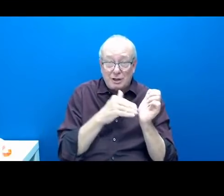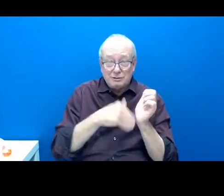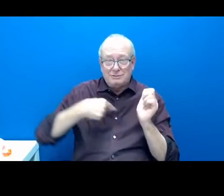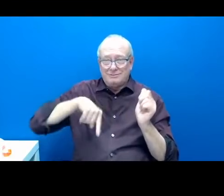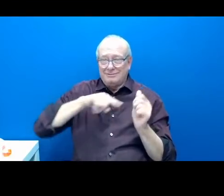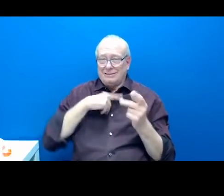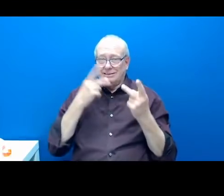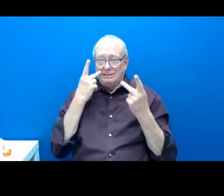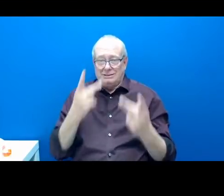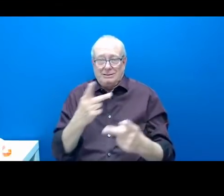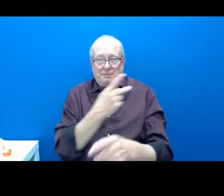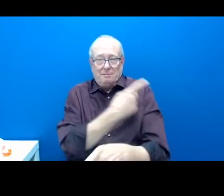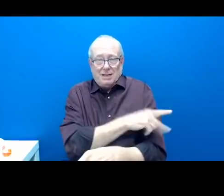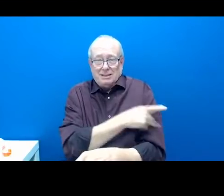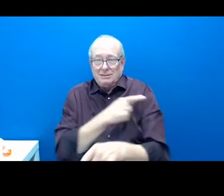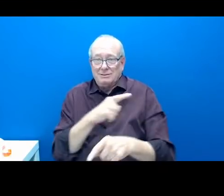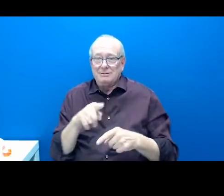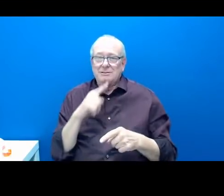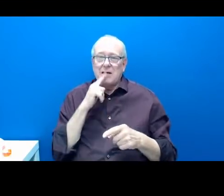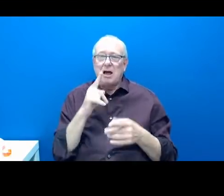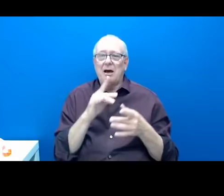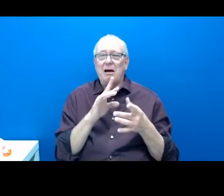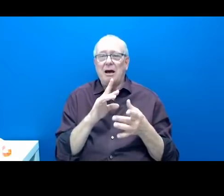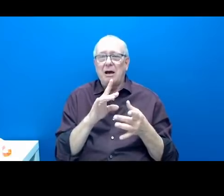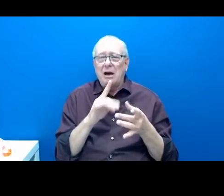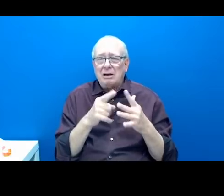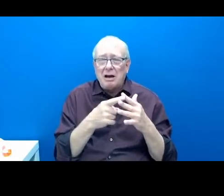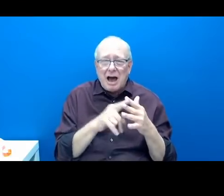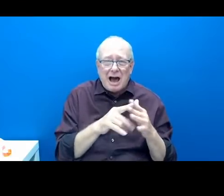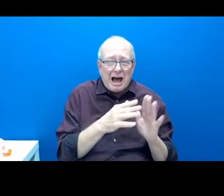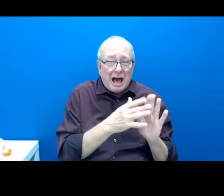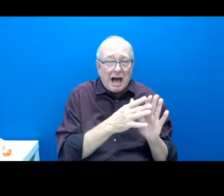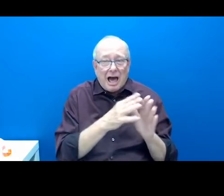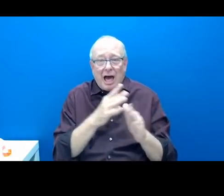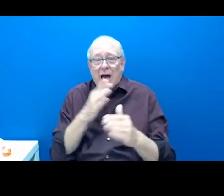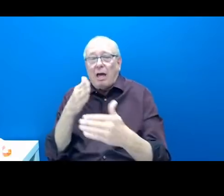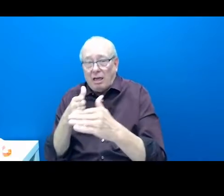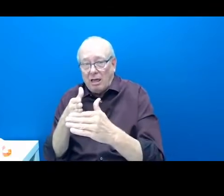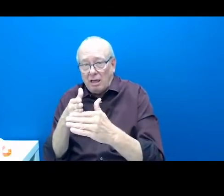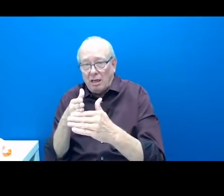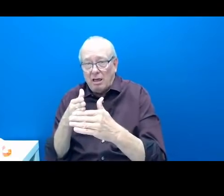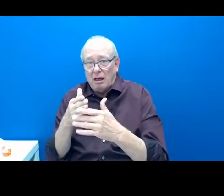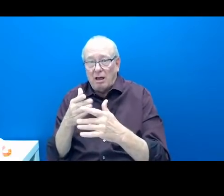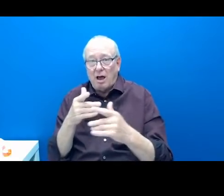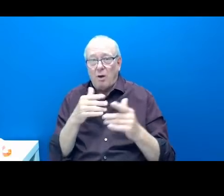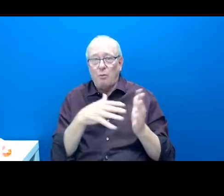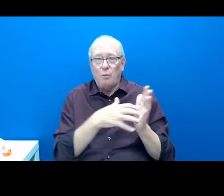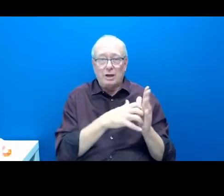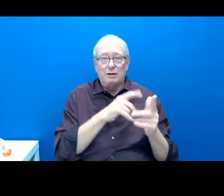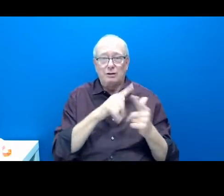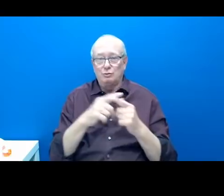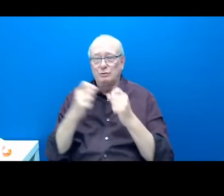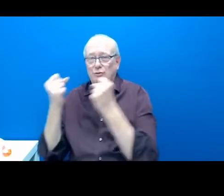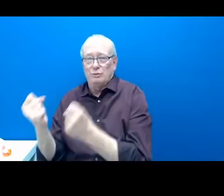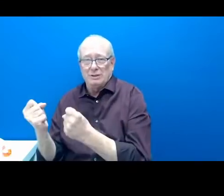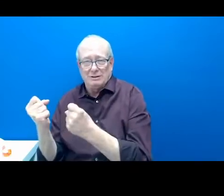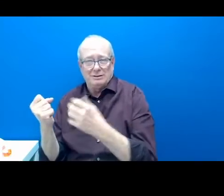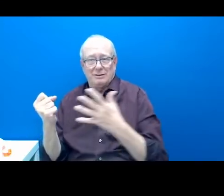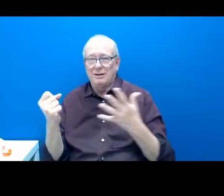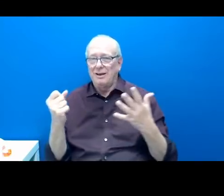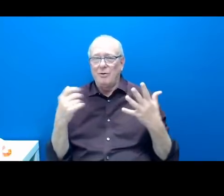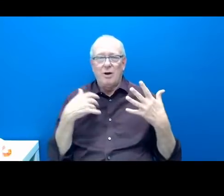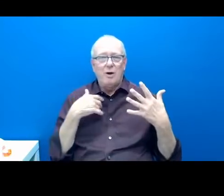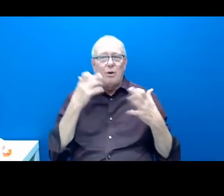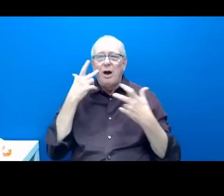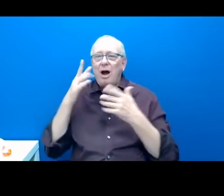their most vulnerable stages, but we don't get to share the stories for confidentiality and for many other reasons. And so I really thank you for sharing